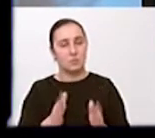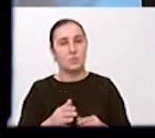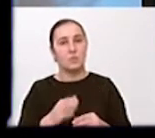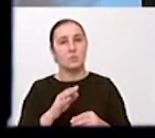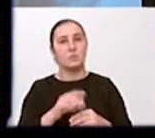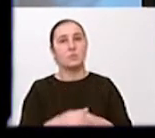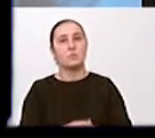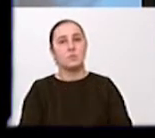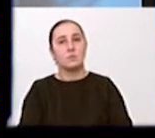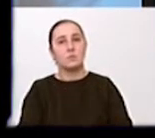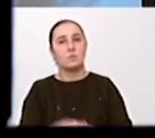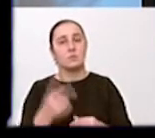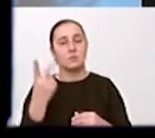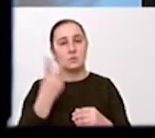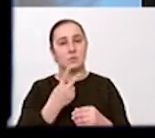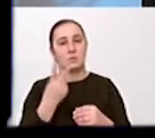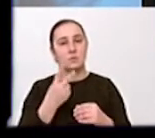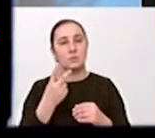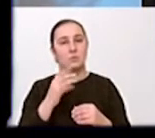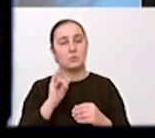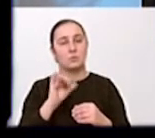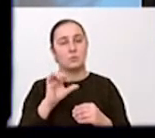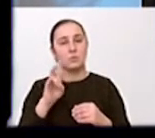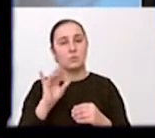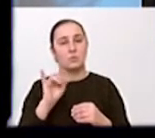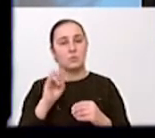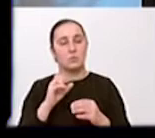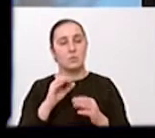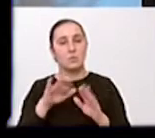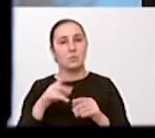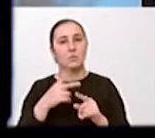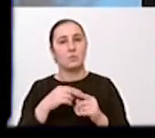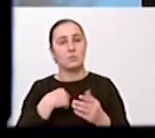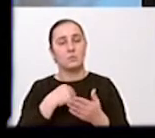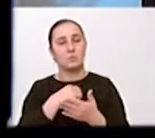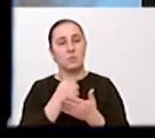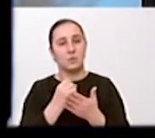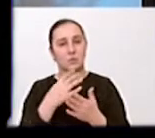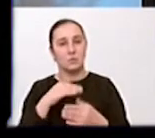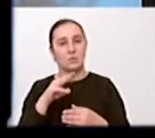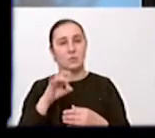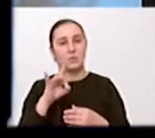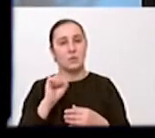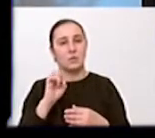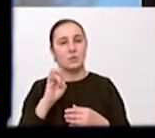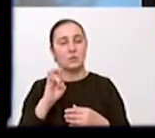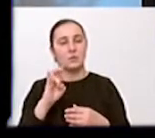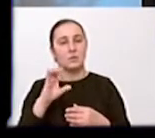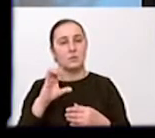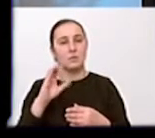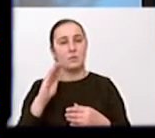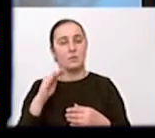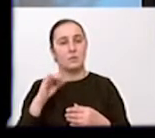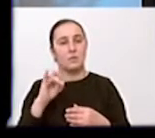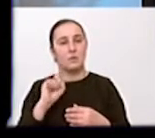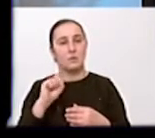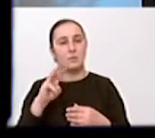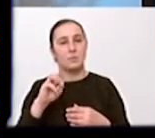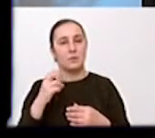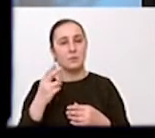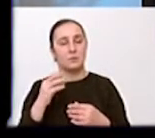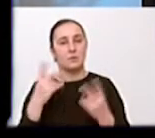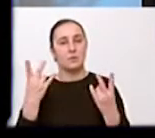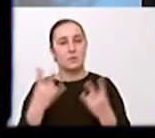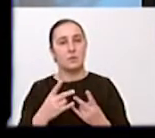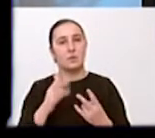Demak, ikkinchi uskuna orqali biz buni belgilab oldik. Transformatsiya bu sizlarga tanish edi va